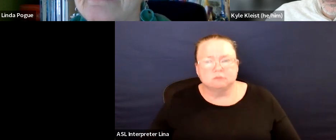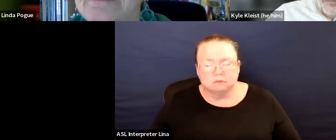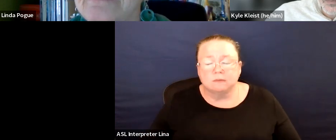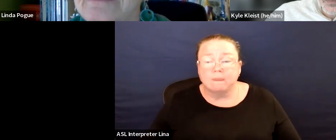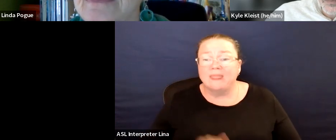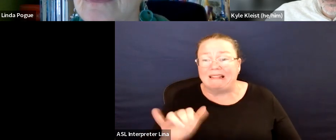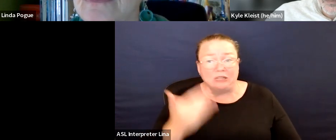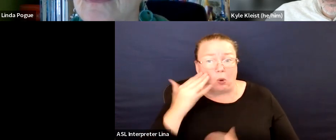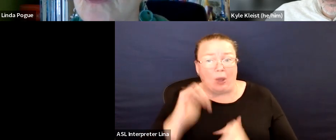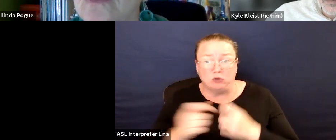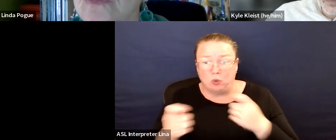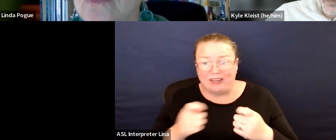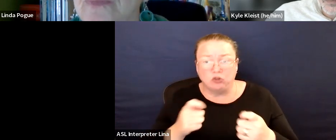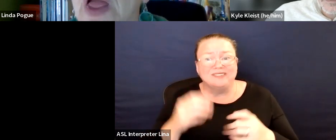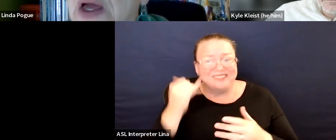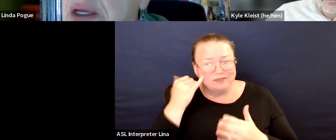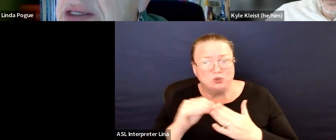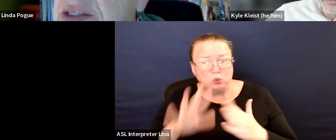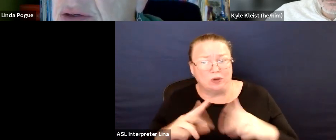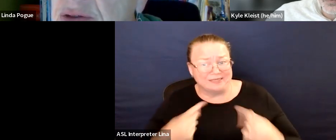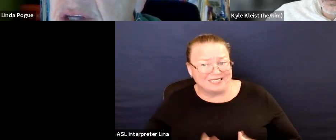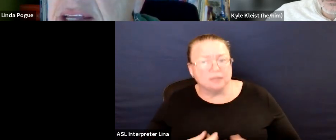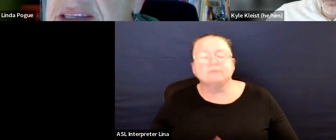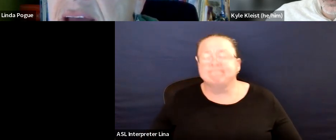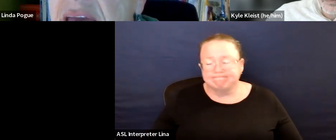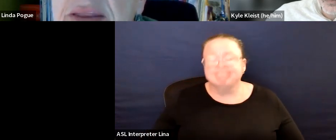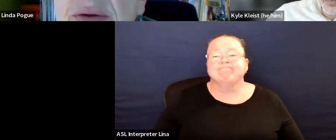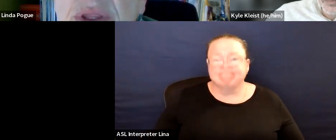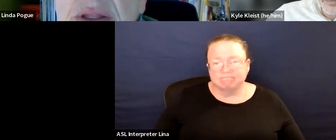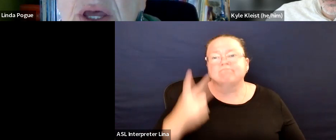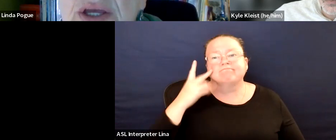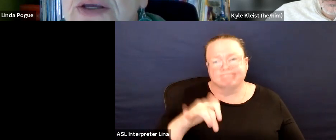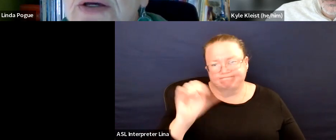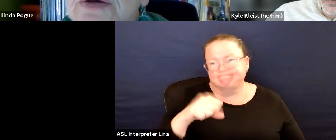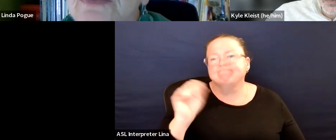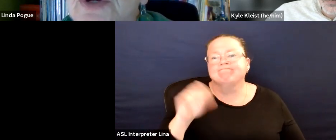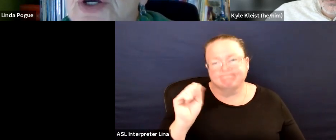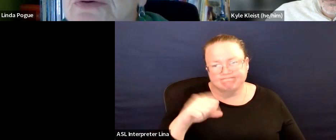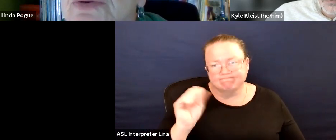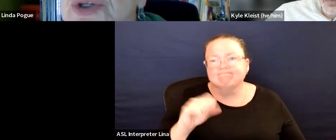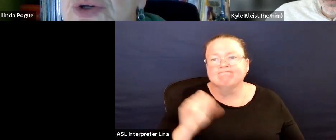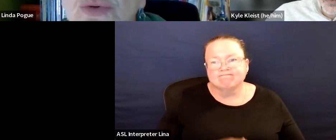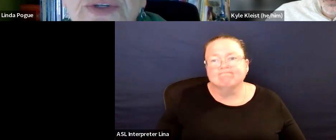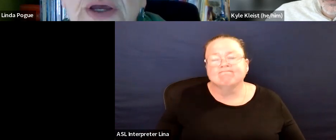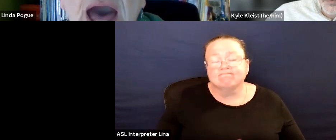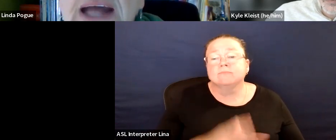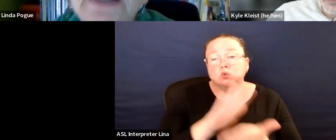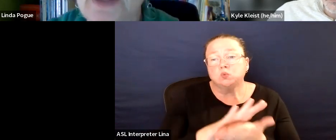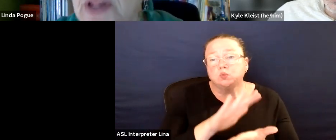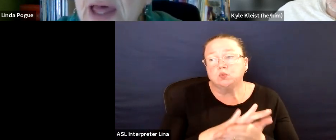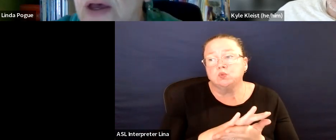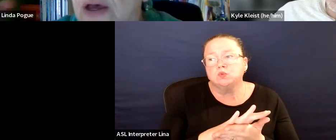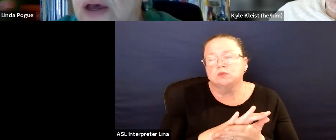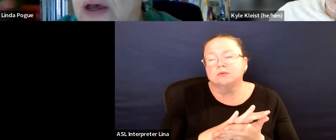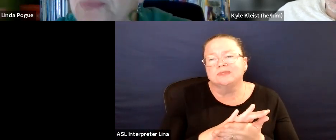Like they might not know how to handle an upset student. Yes, so I can see that, Kaylin, that Yes, ma'am. schools add